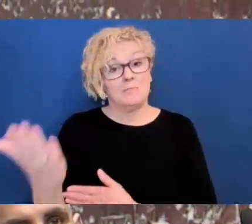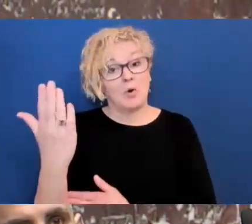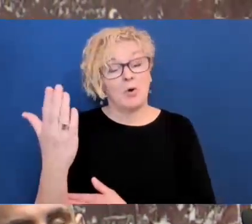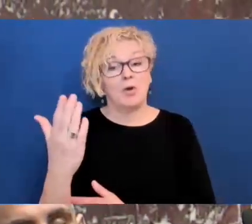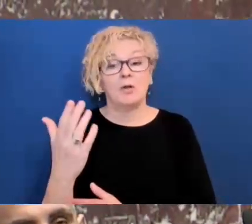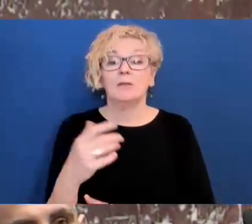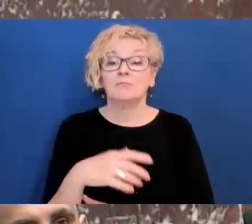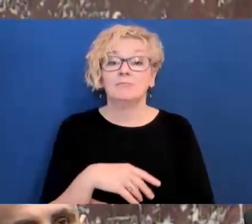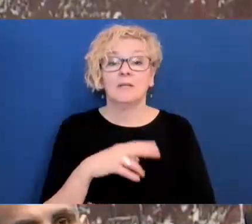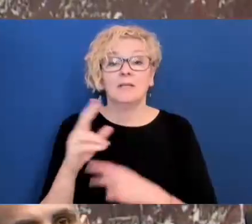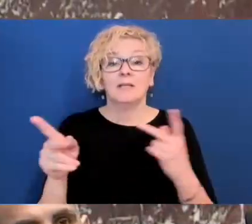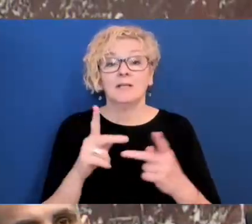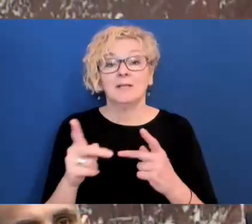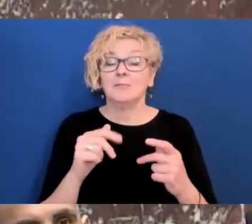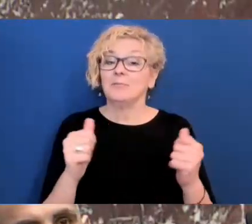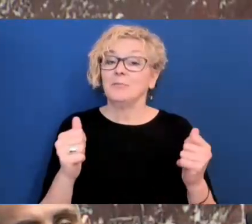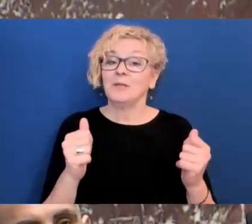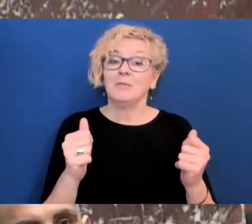people aren't coming home.